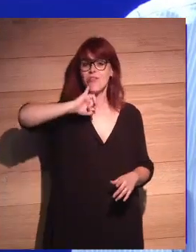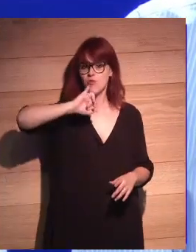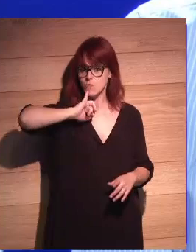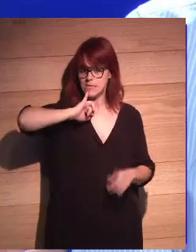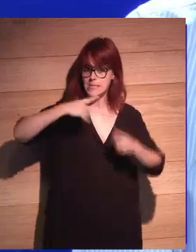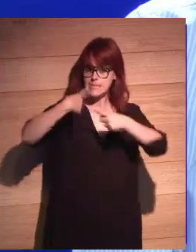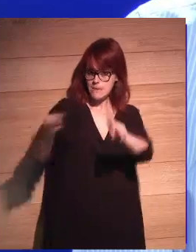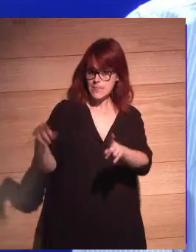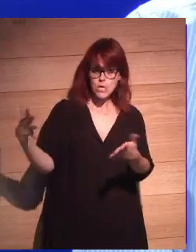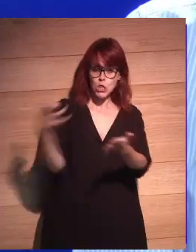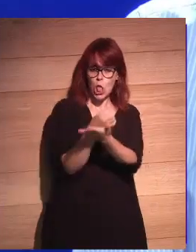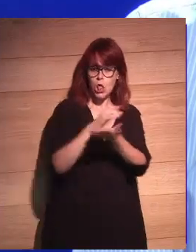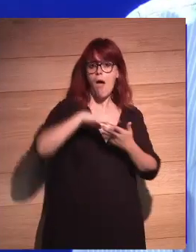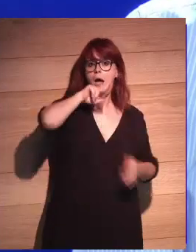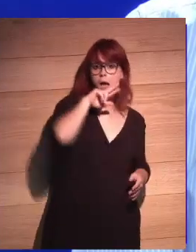Content in 5 languages,